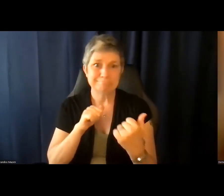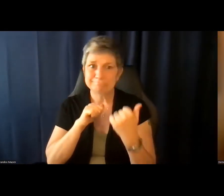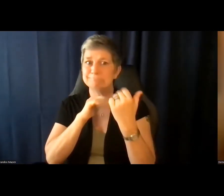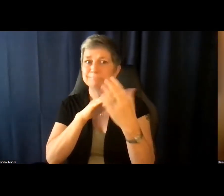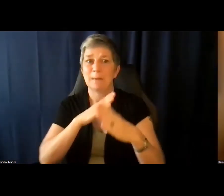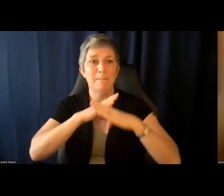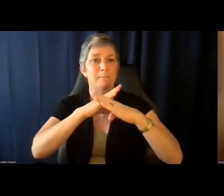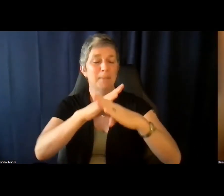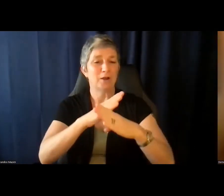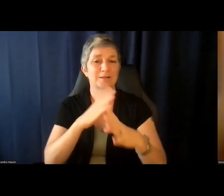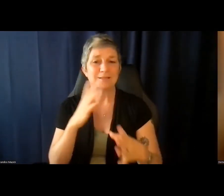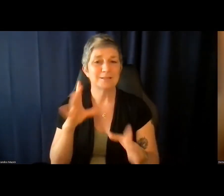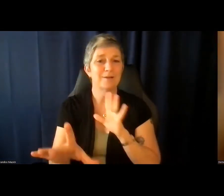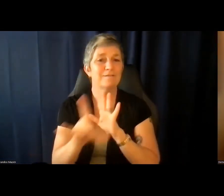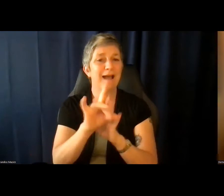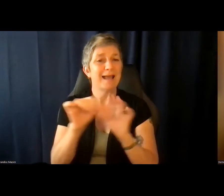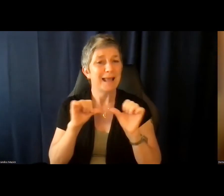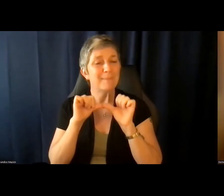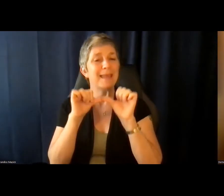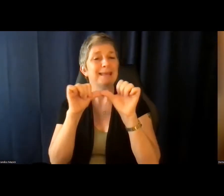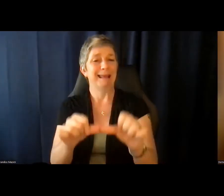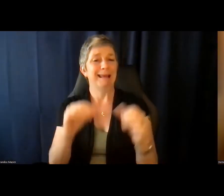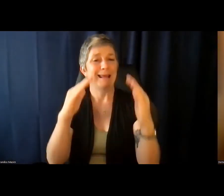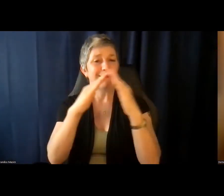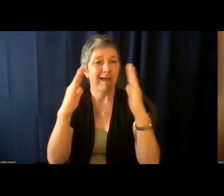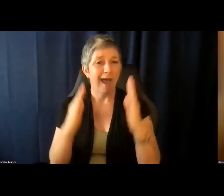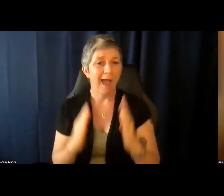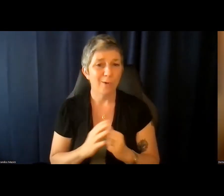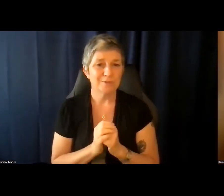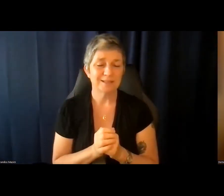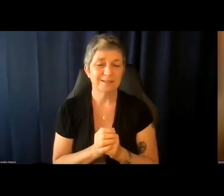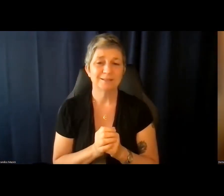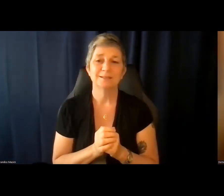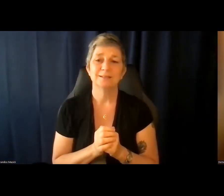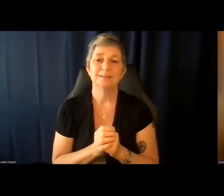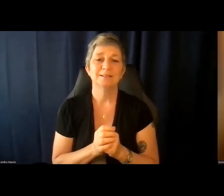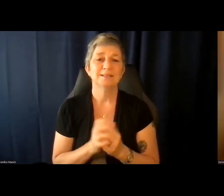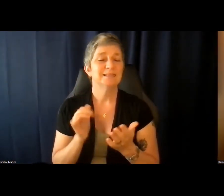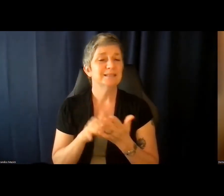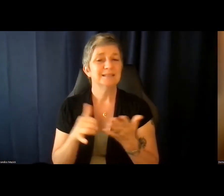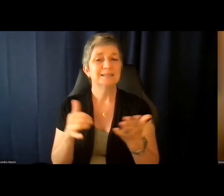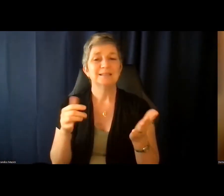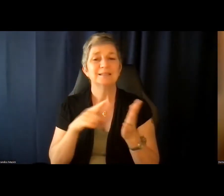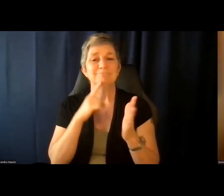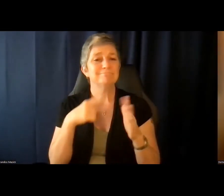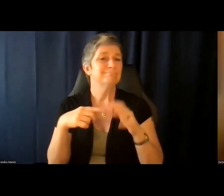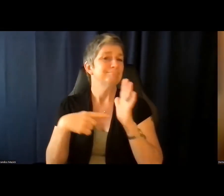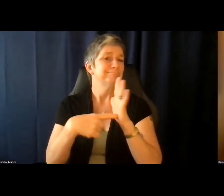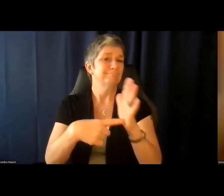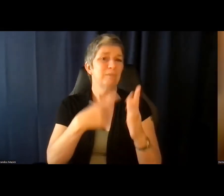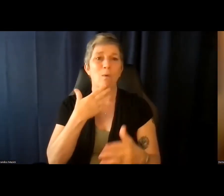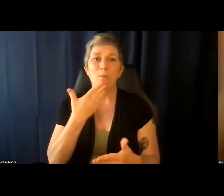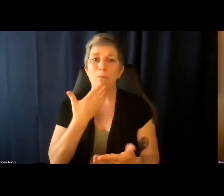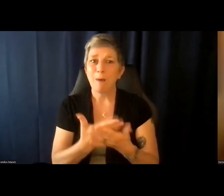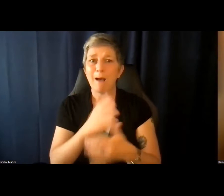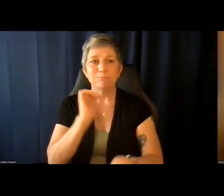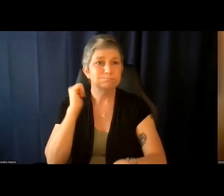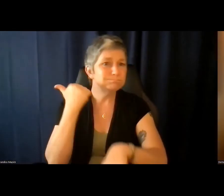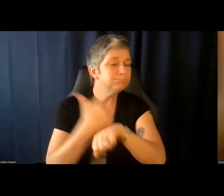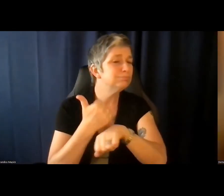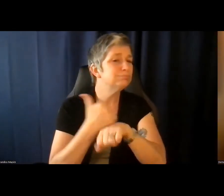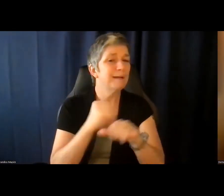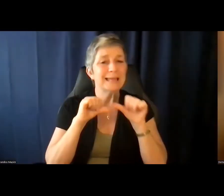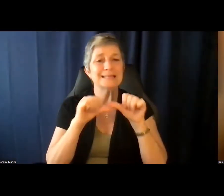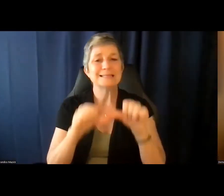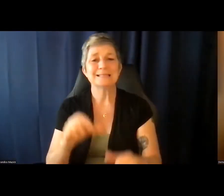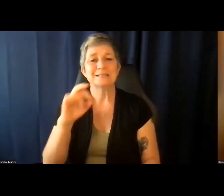obtaining and maintaining housing, and barriers that reflect well-established and consistent racial